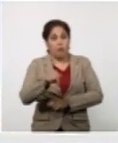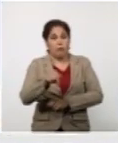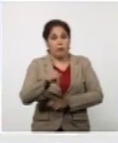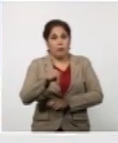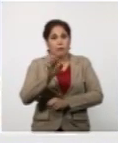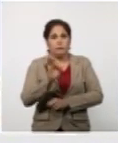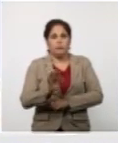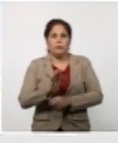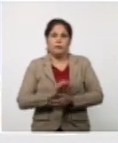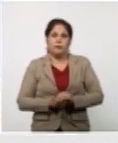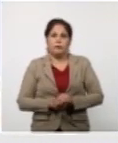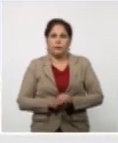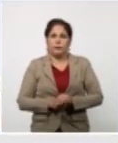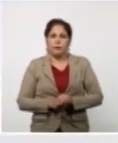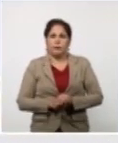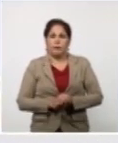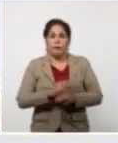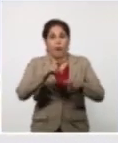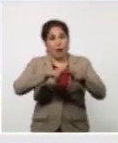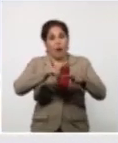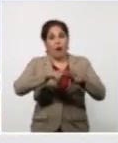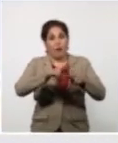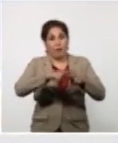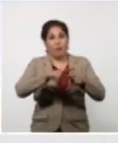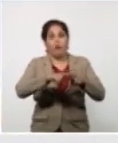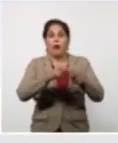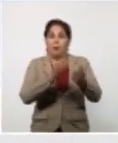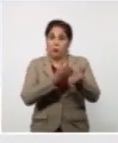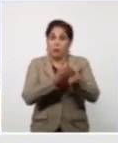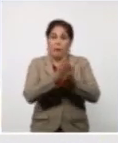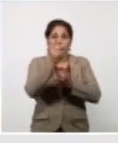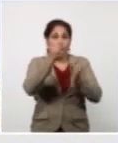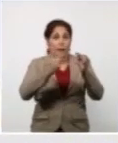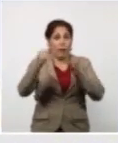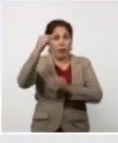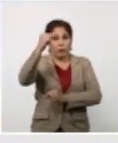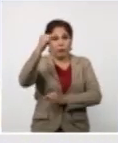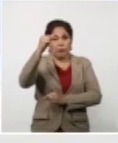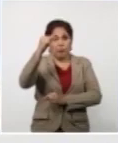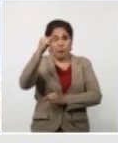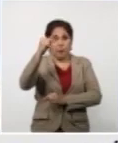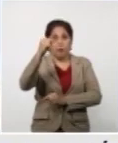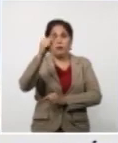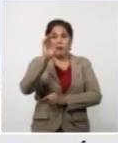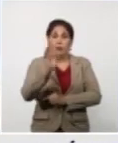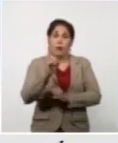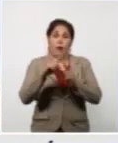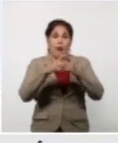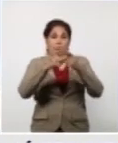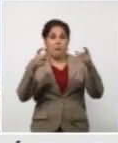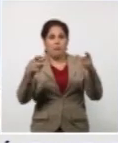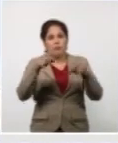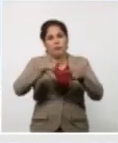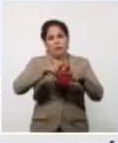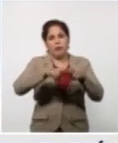the municipality of Limonar. And with this outcome,